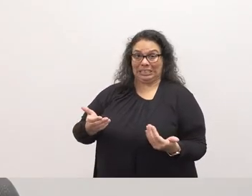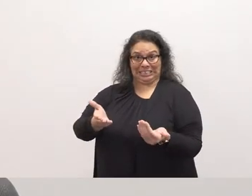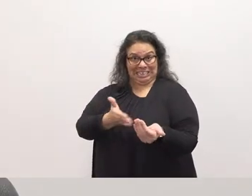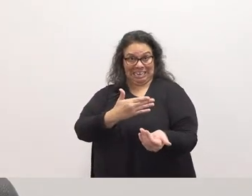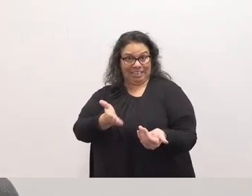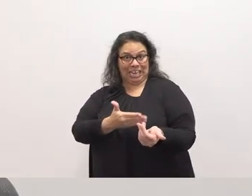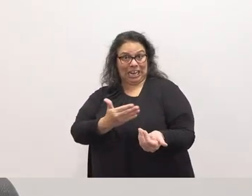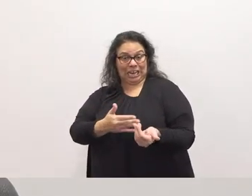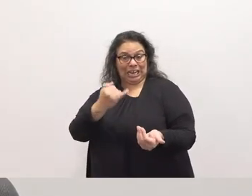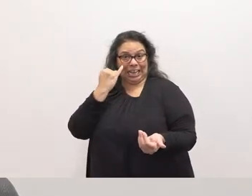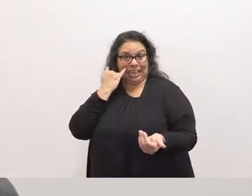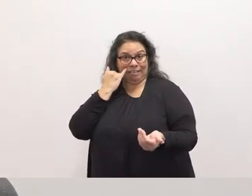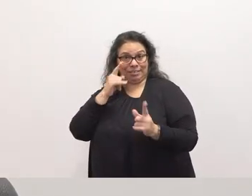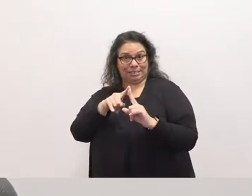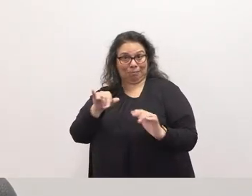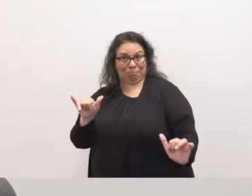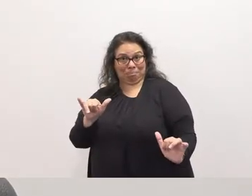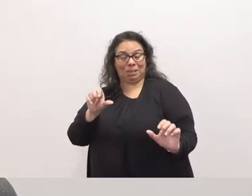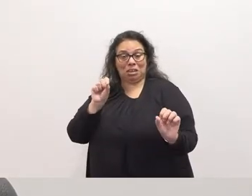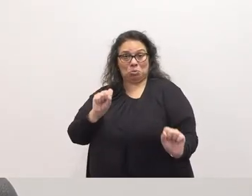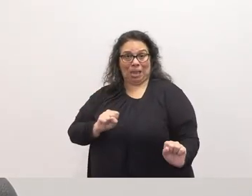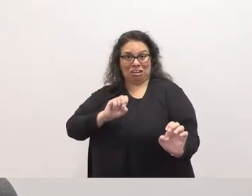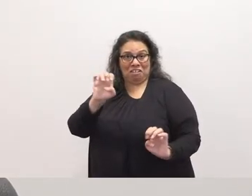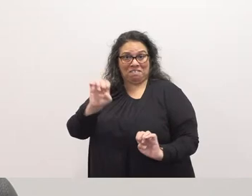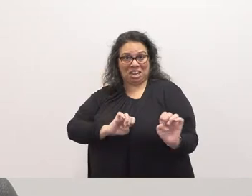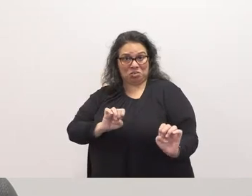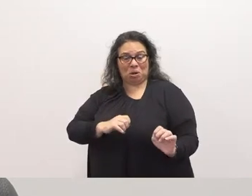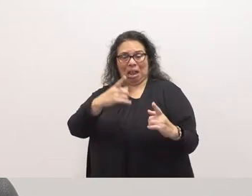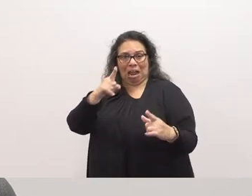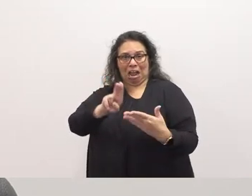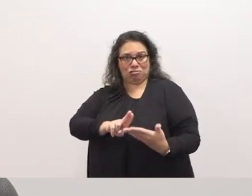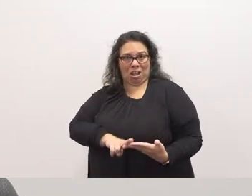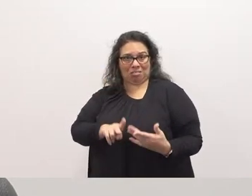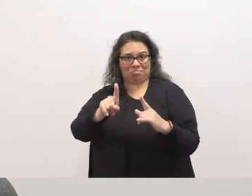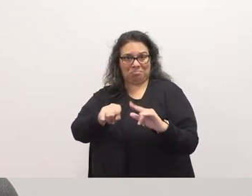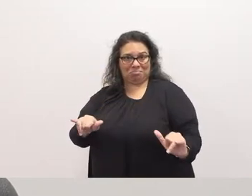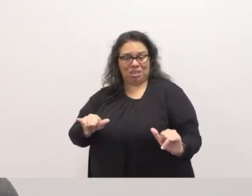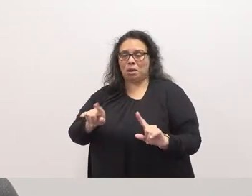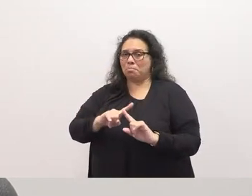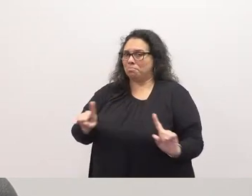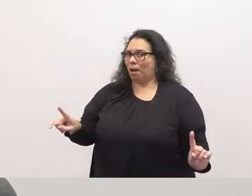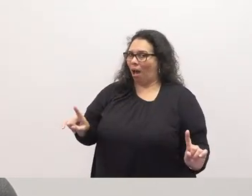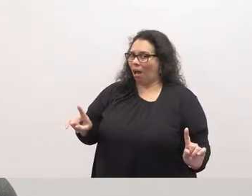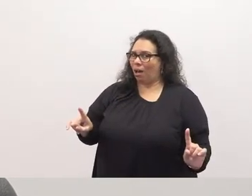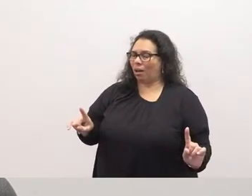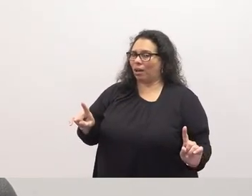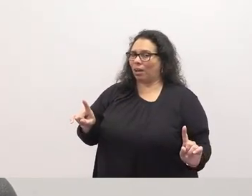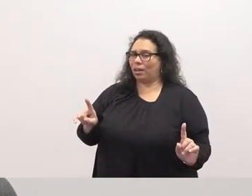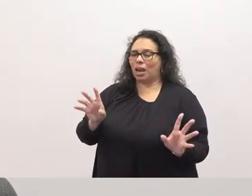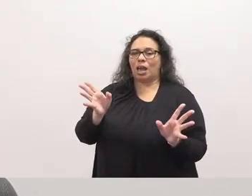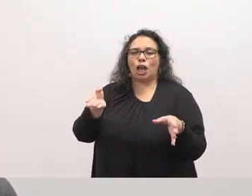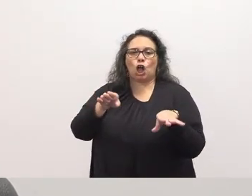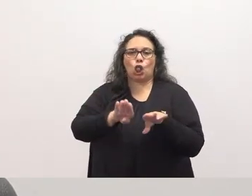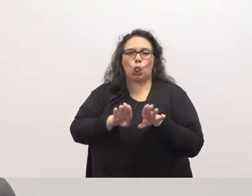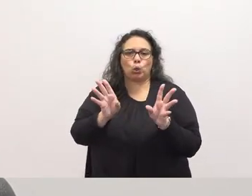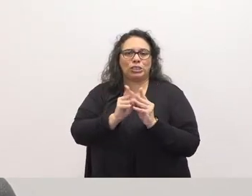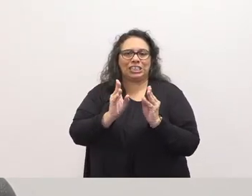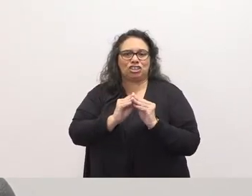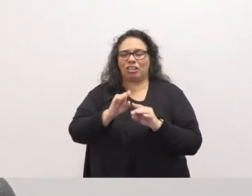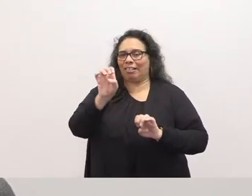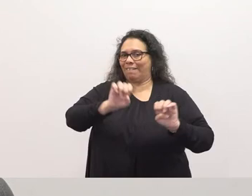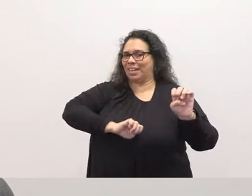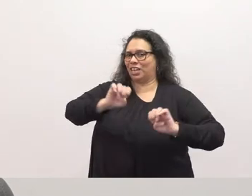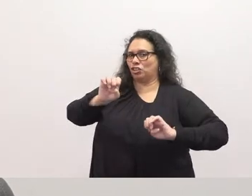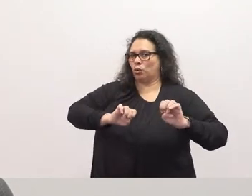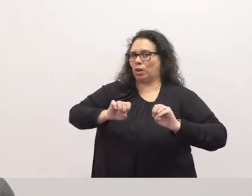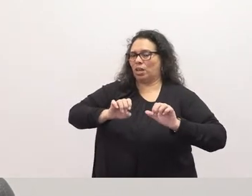when they come together and you can do the evaluation. But my understanding is, based on closed session agendas, that evaluation is